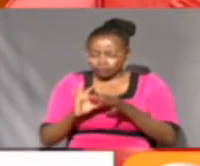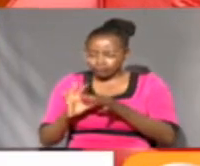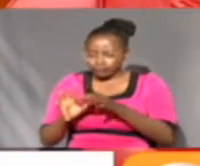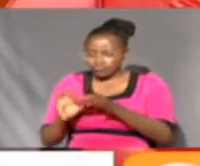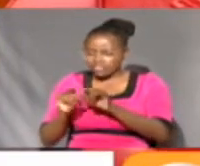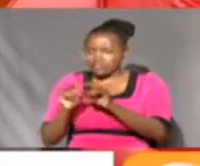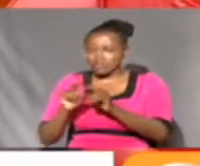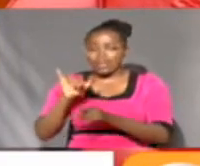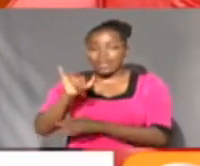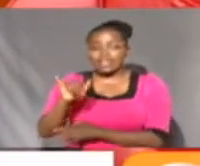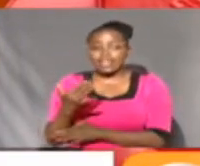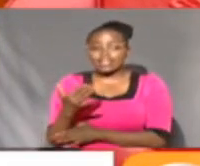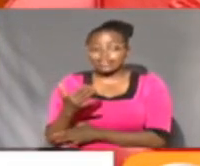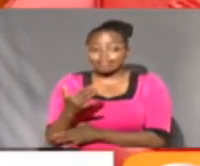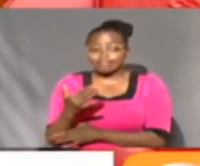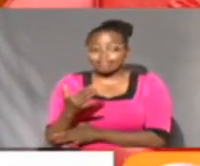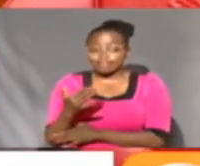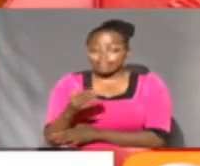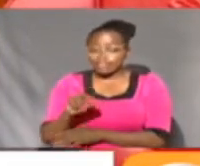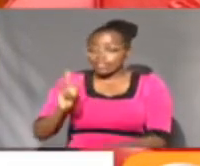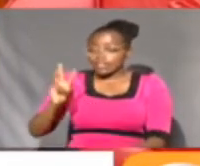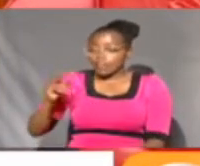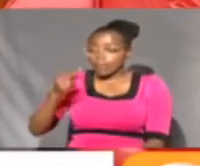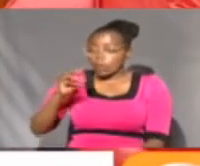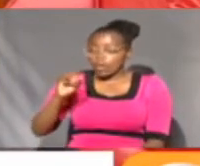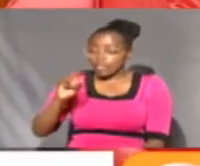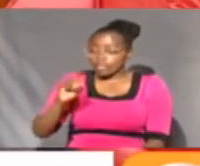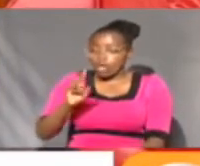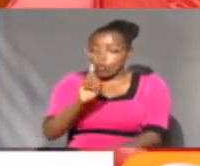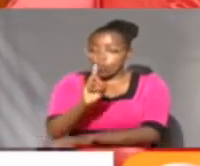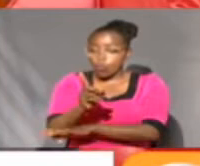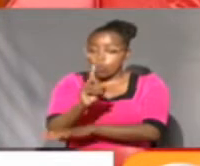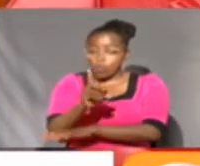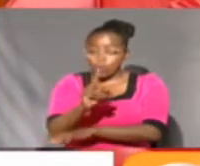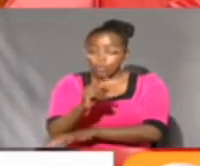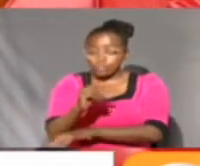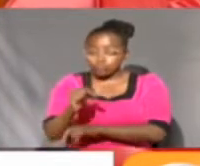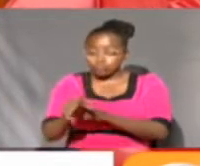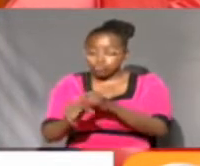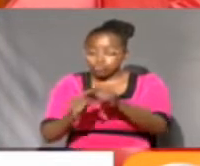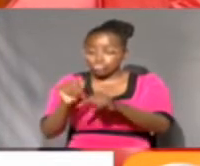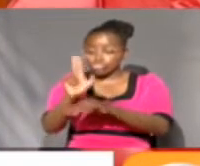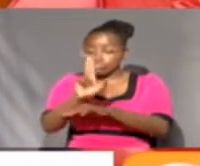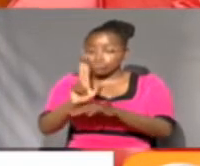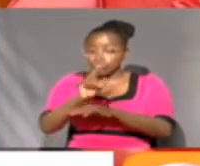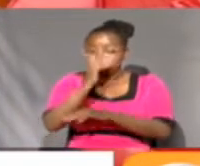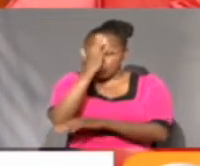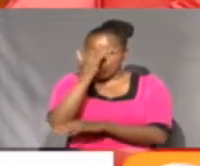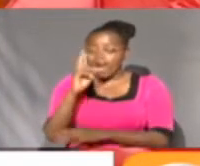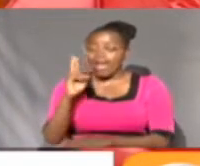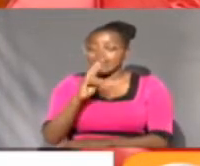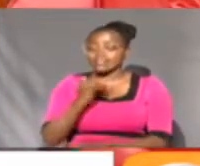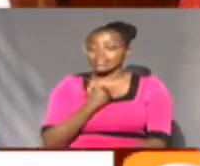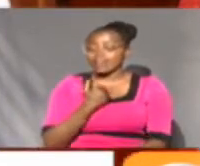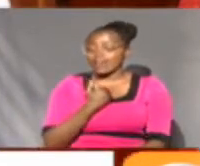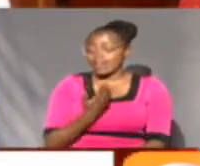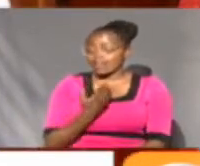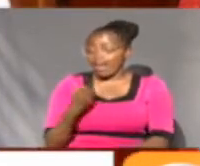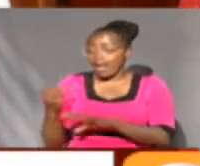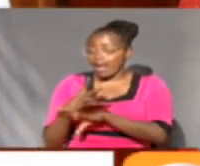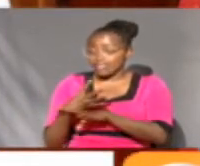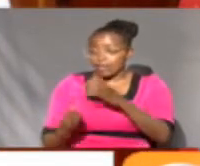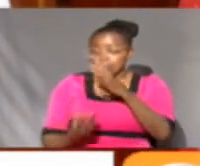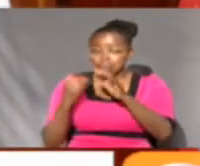in consideration of this that WHO issued a precaution of its continued use due to its risk of causing cancer.